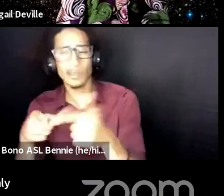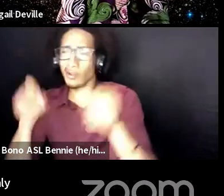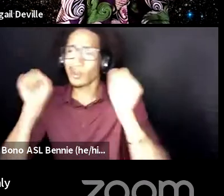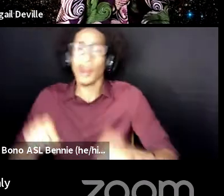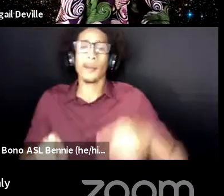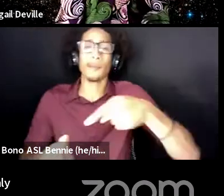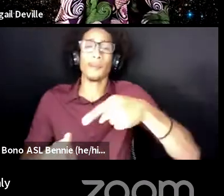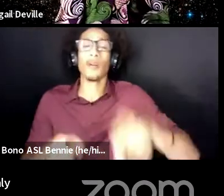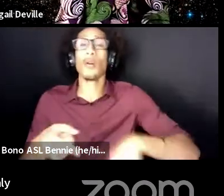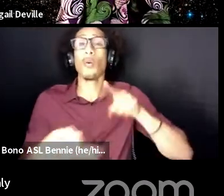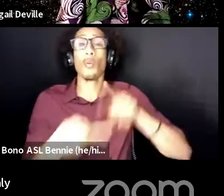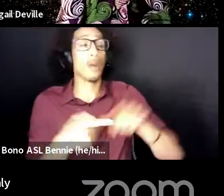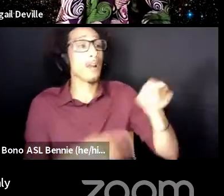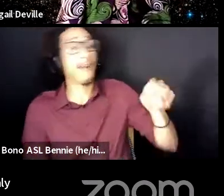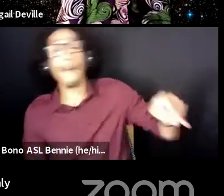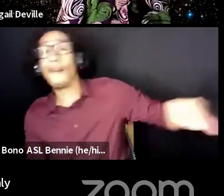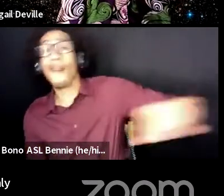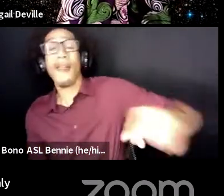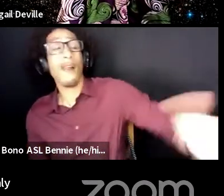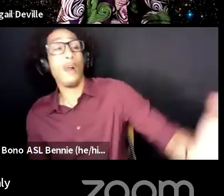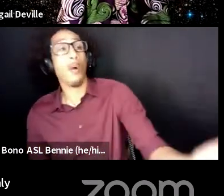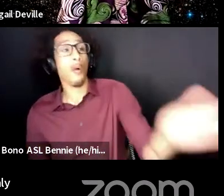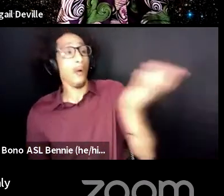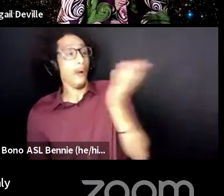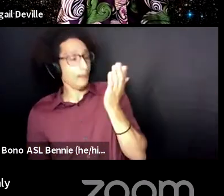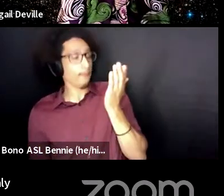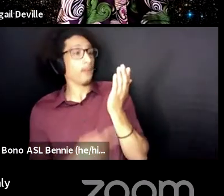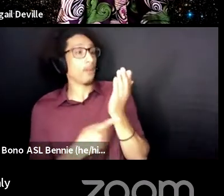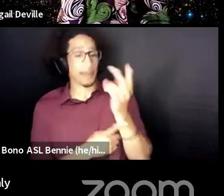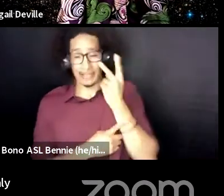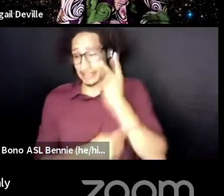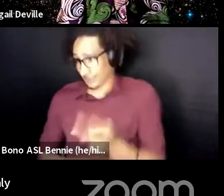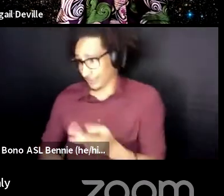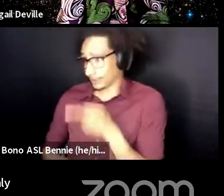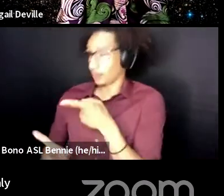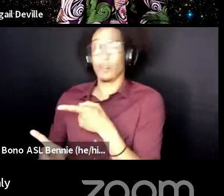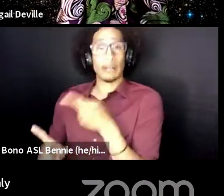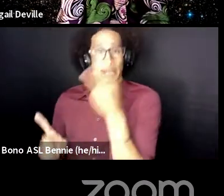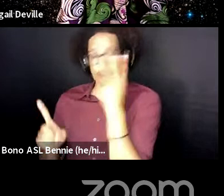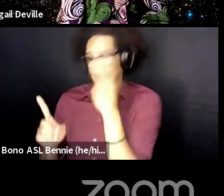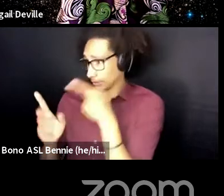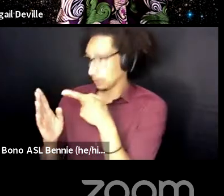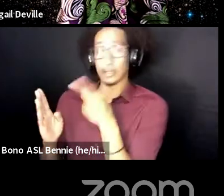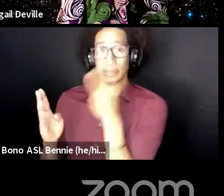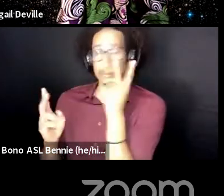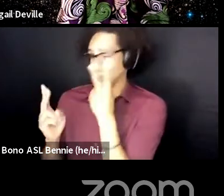longer deny that we deserve that place and that platform.